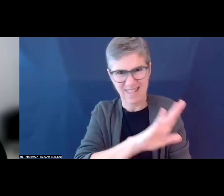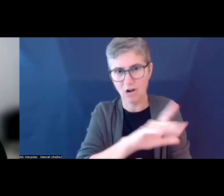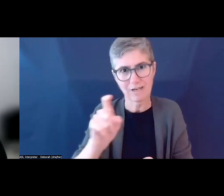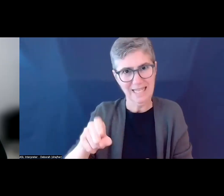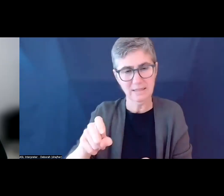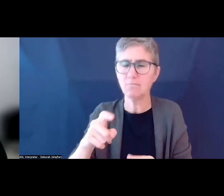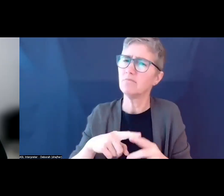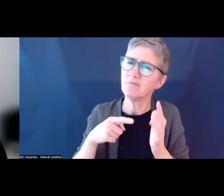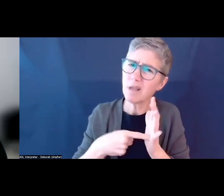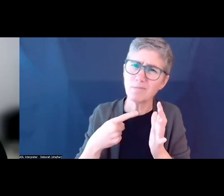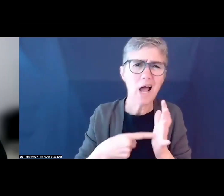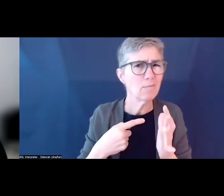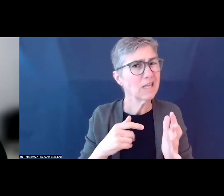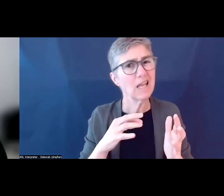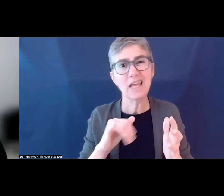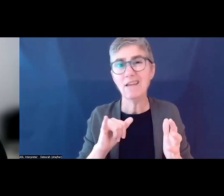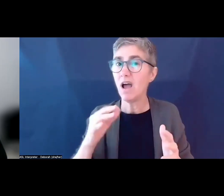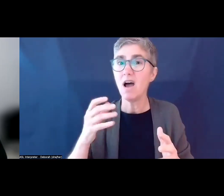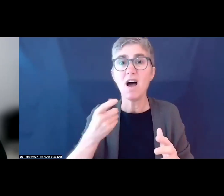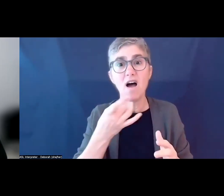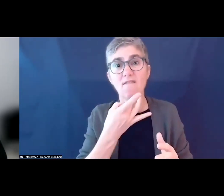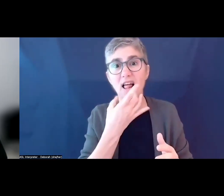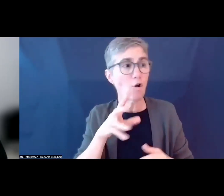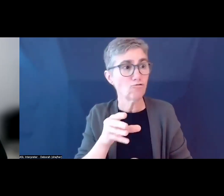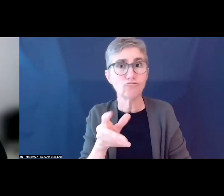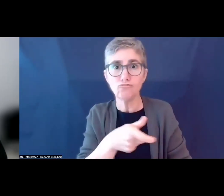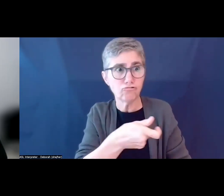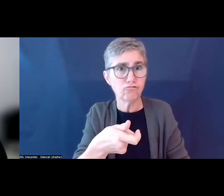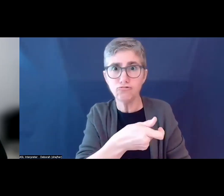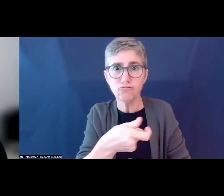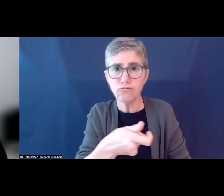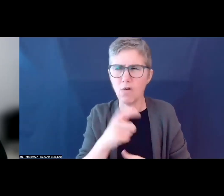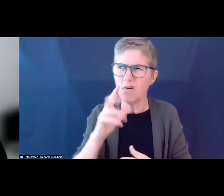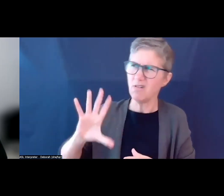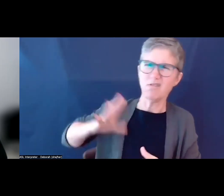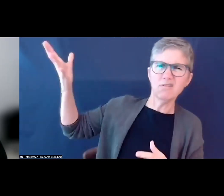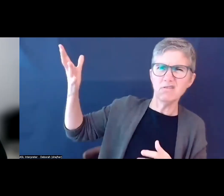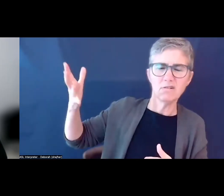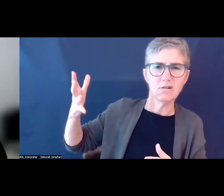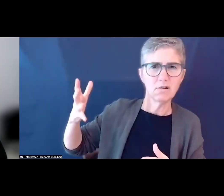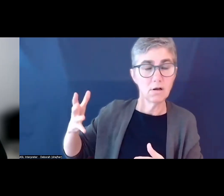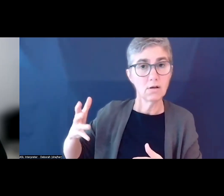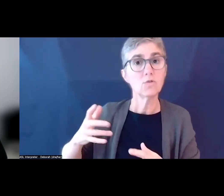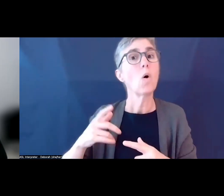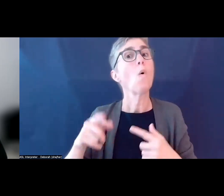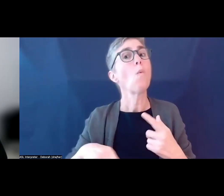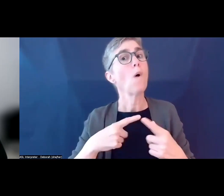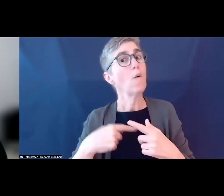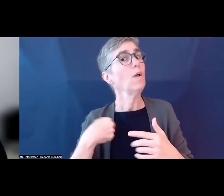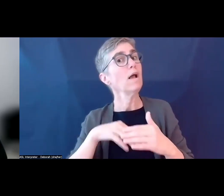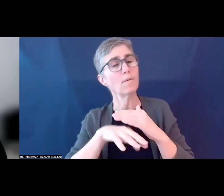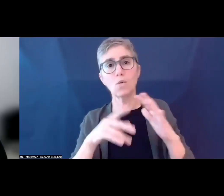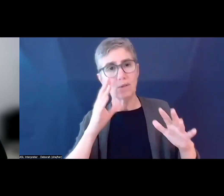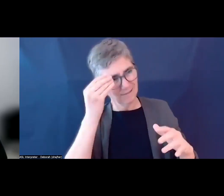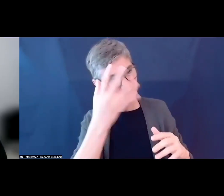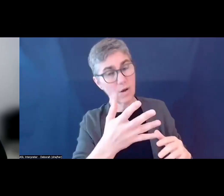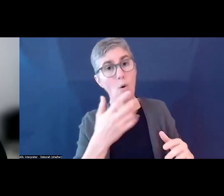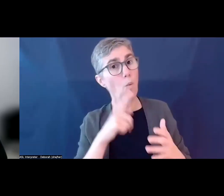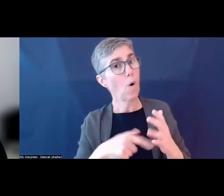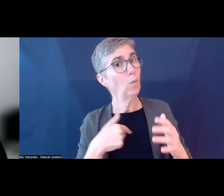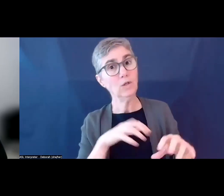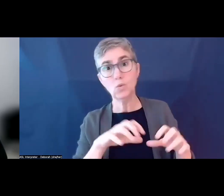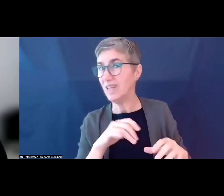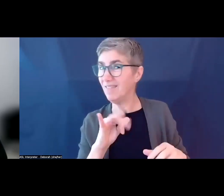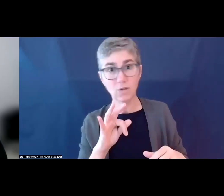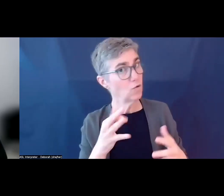agitated when you flash a flashlight. So we said, okay, when they come in, we're going to tell them, this is what we do, but if you don't want it, this is